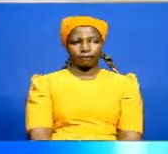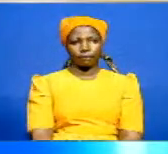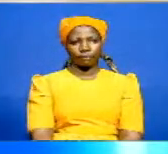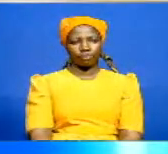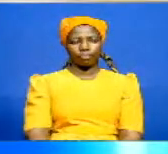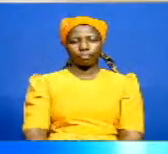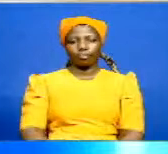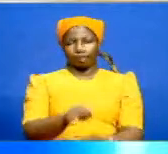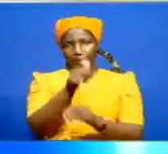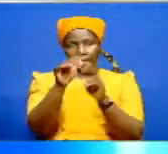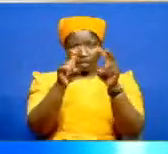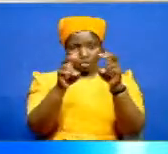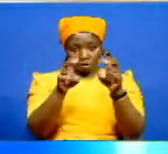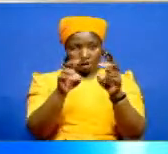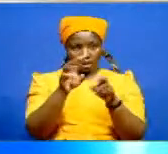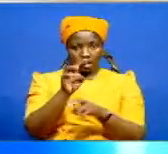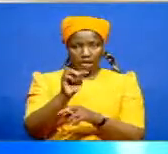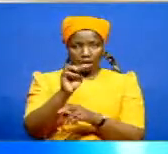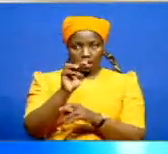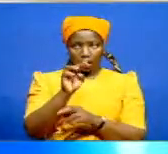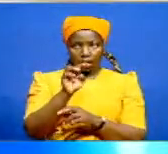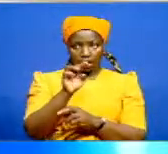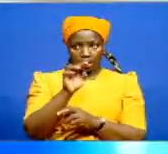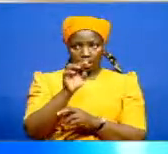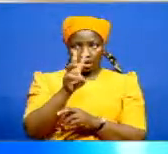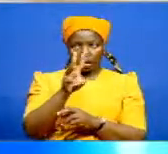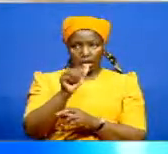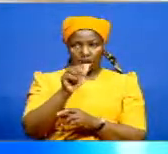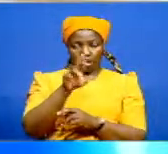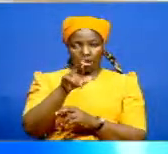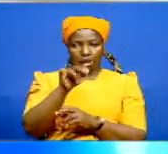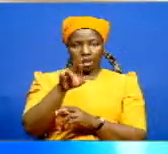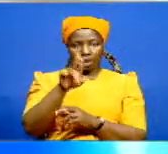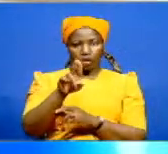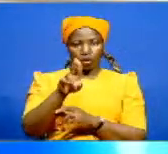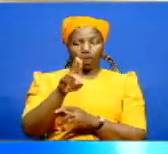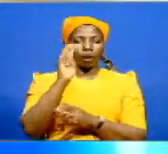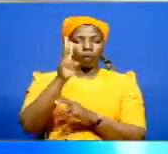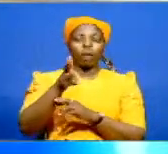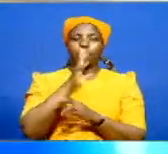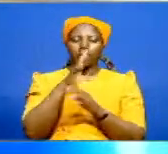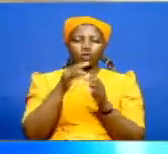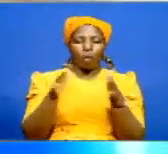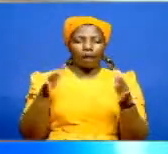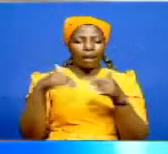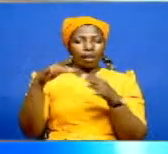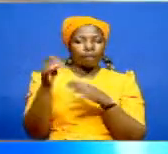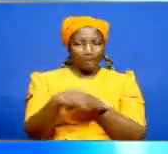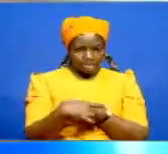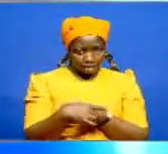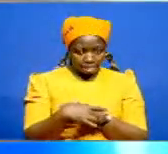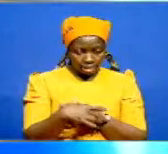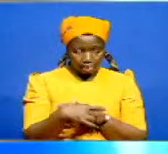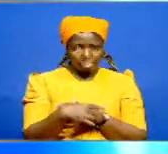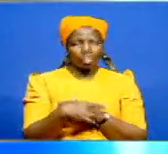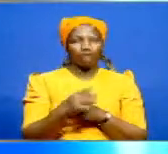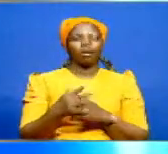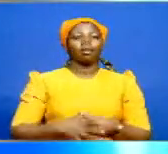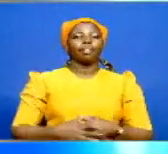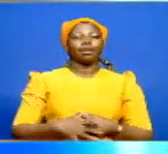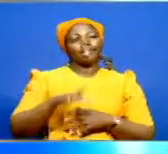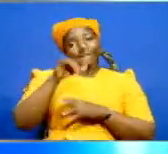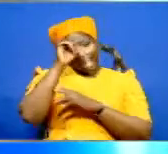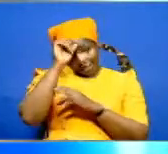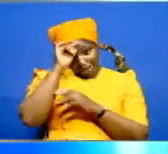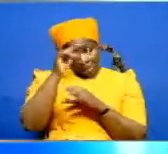In other matters, Moriru Market will be open next month after years of delays and controversy over location of stores. The government